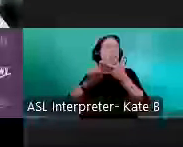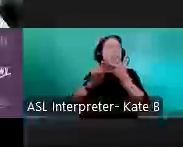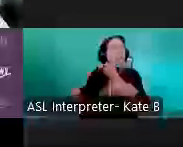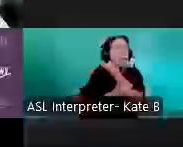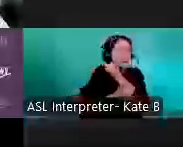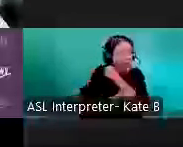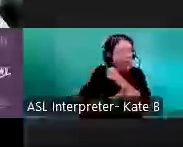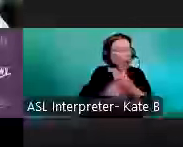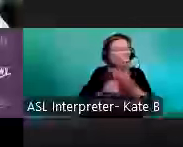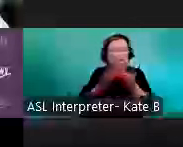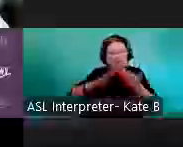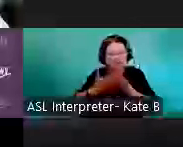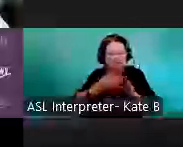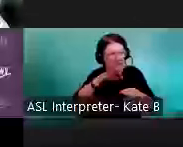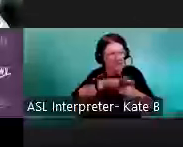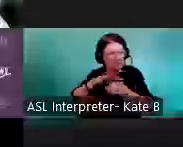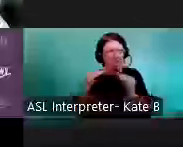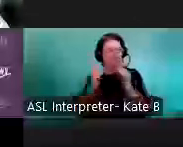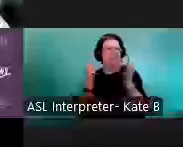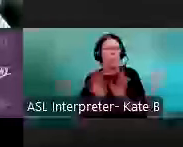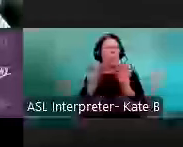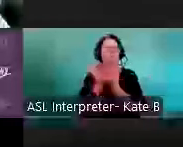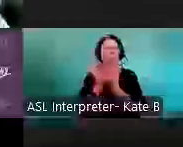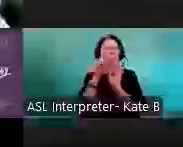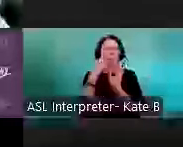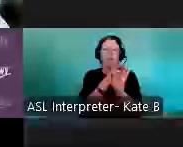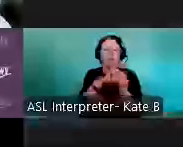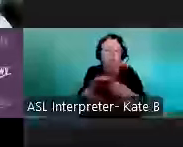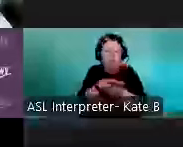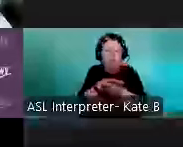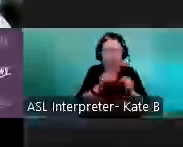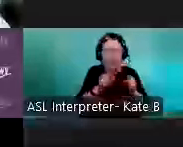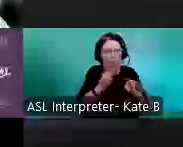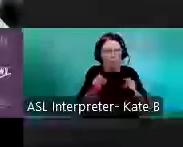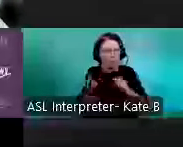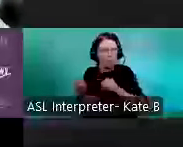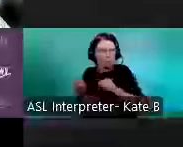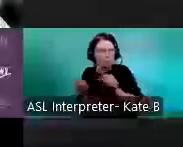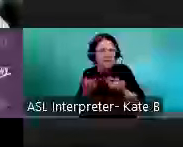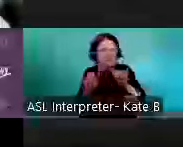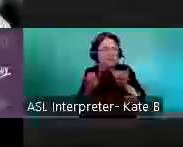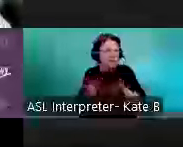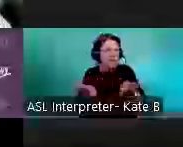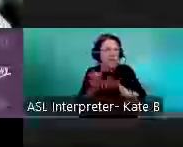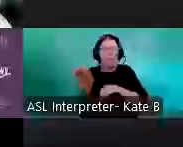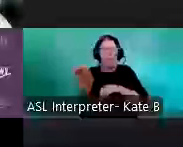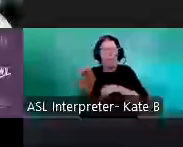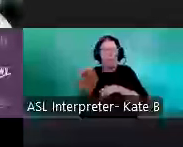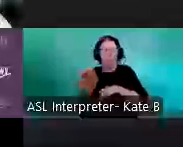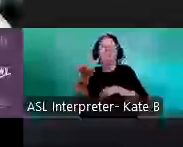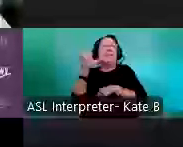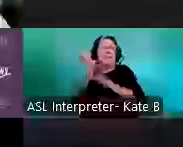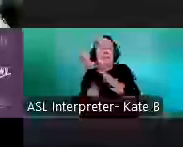for the presidential race of all the elections that are out there. Obviously, those are the ones that most voters turn out